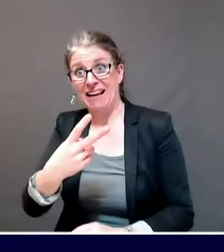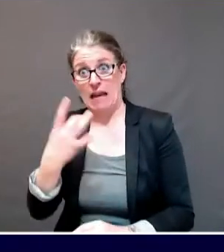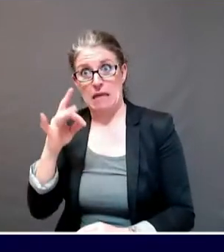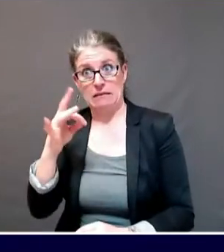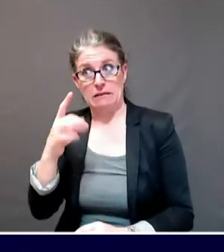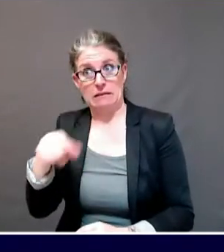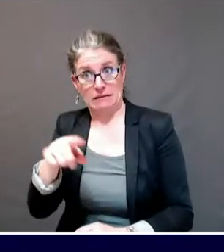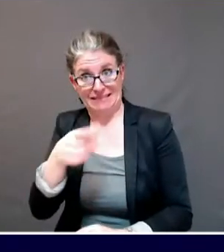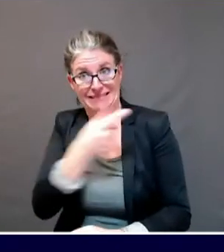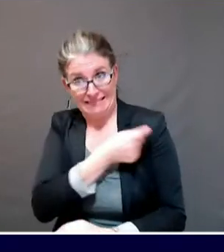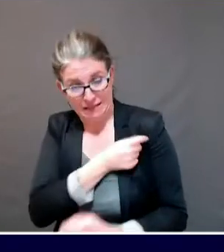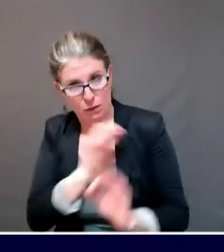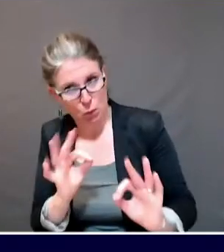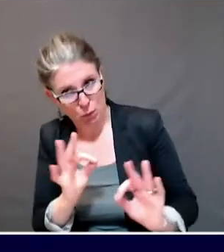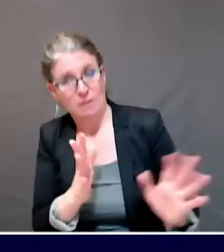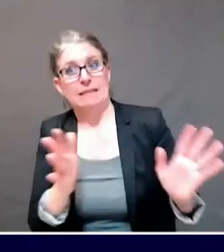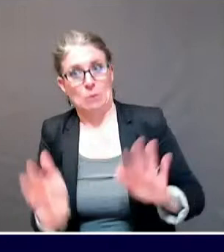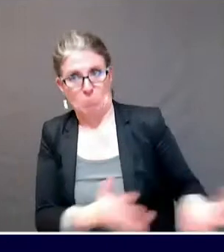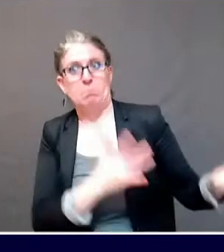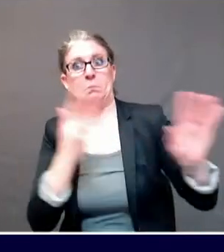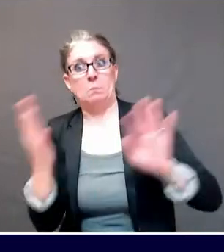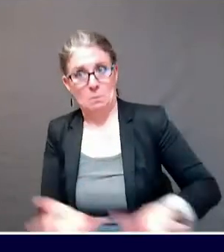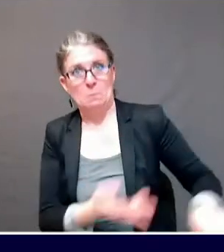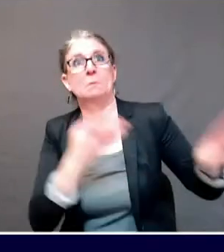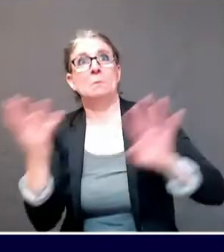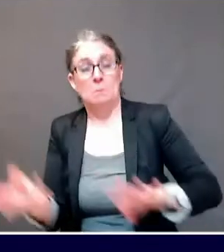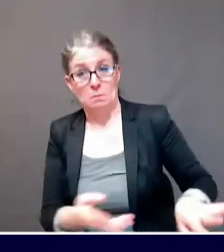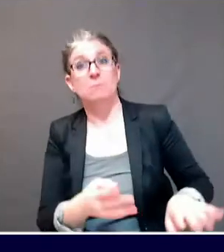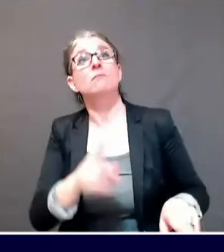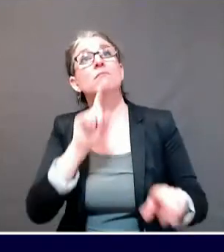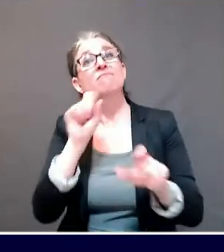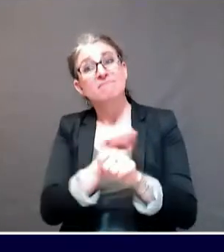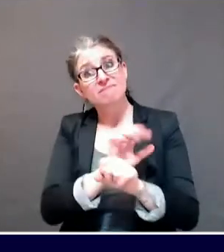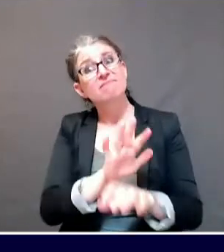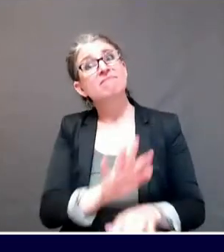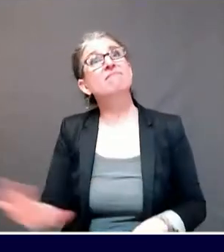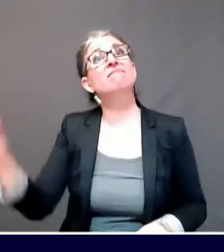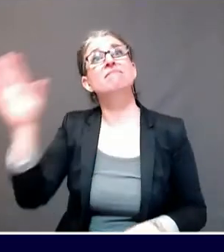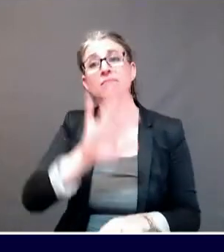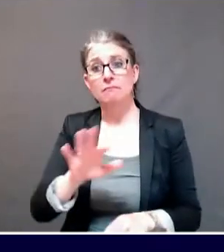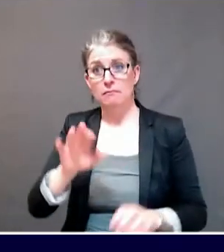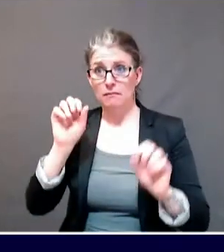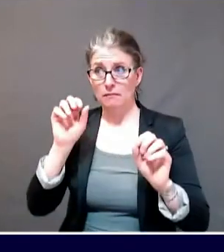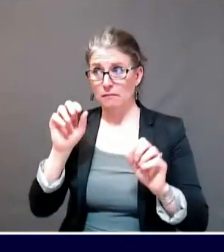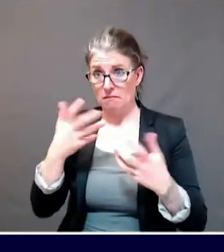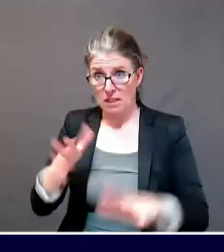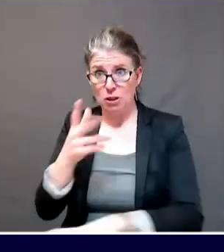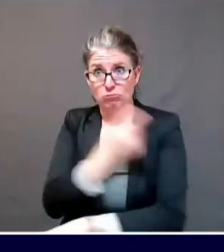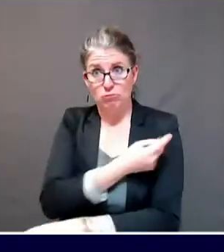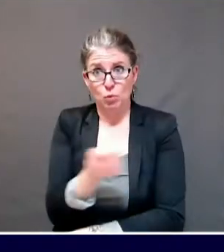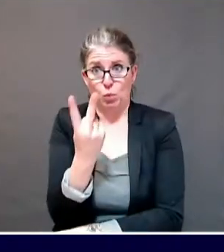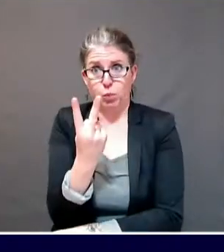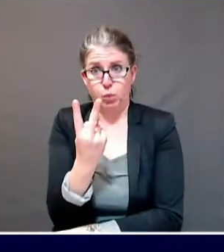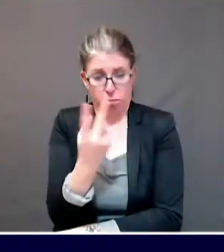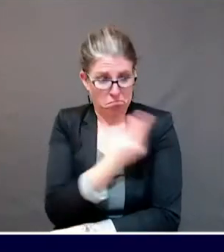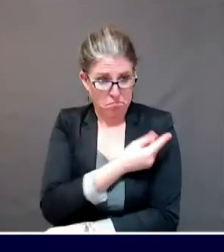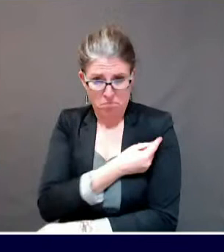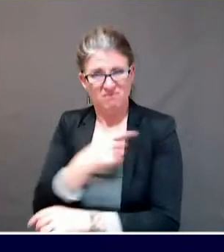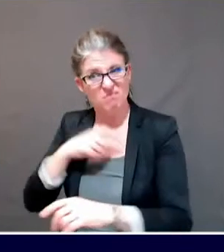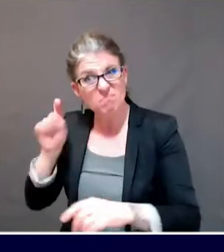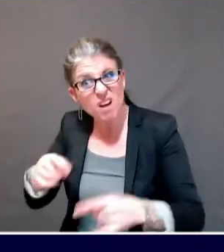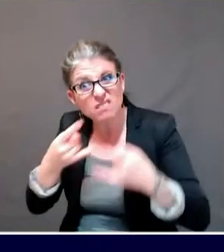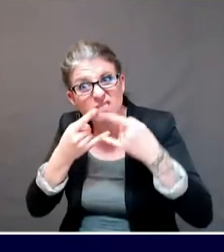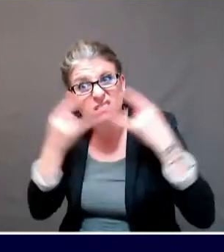to wear a mask and take precautions? The answer is yes. Why is that? Well, that relates to one of